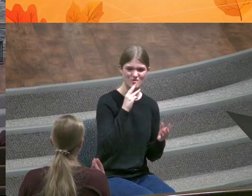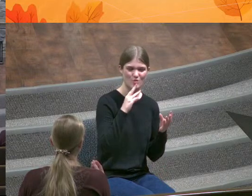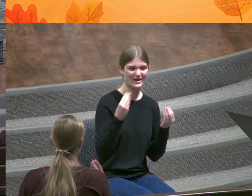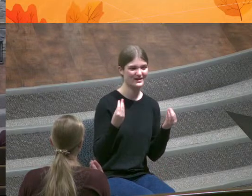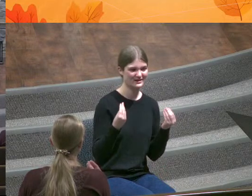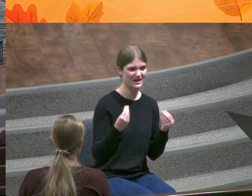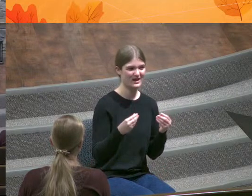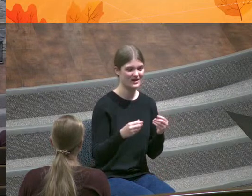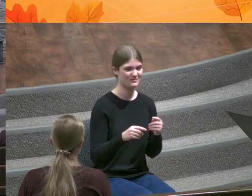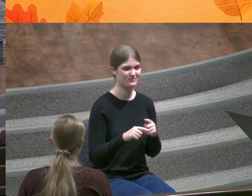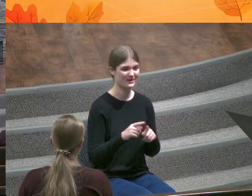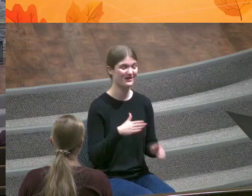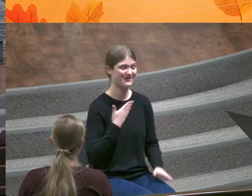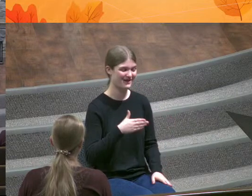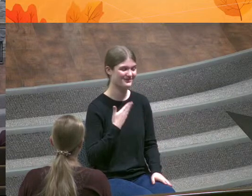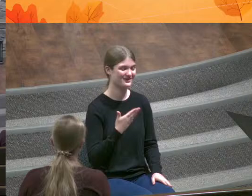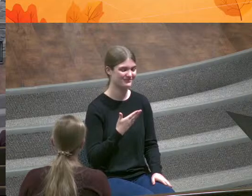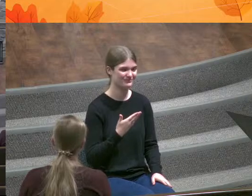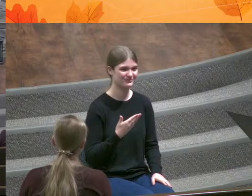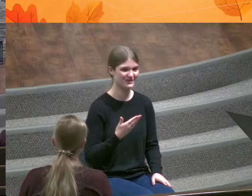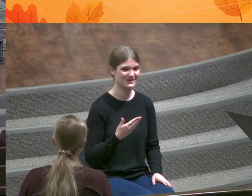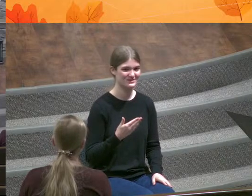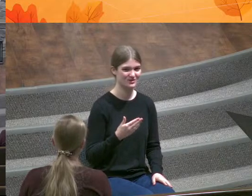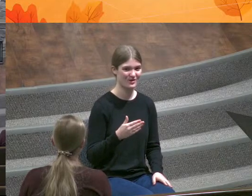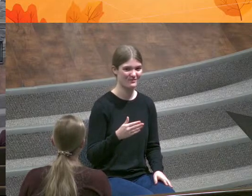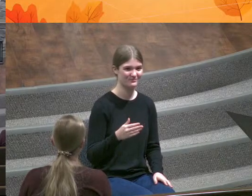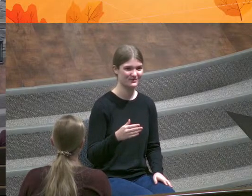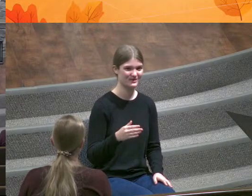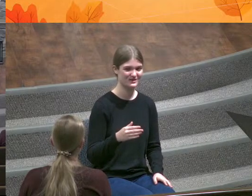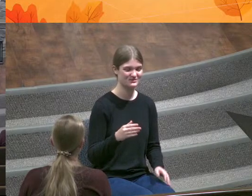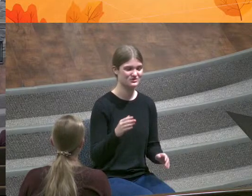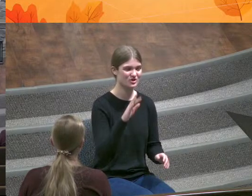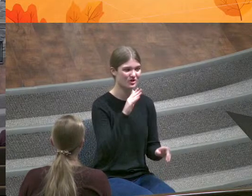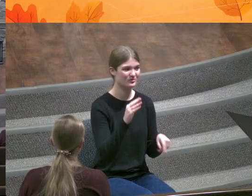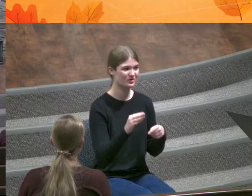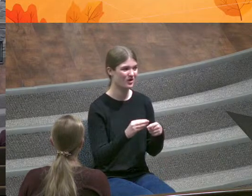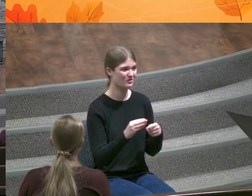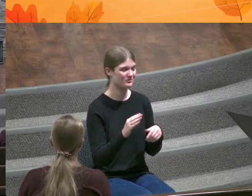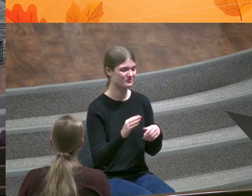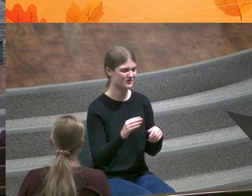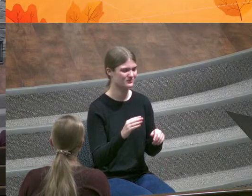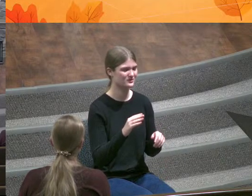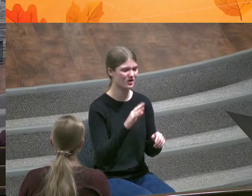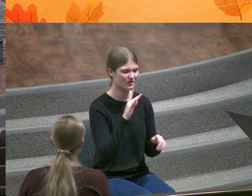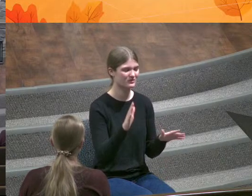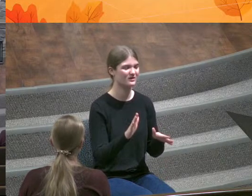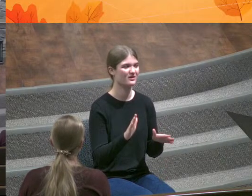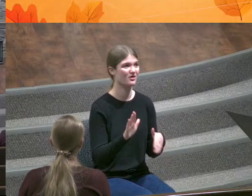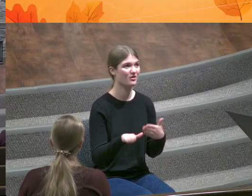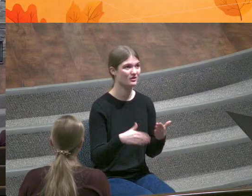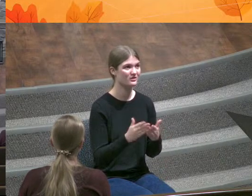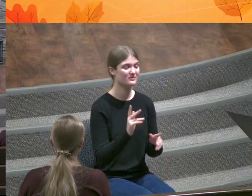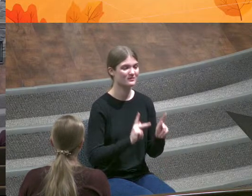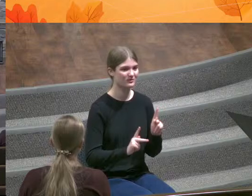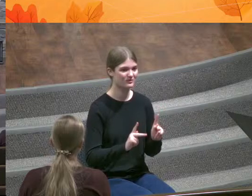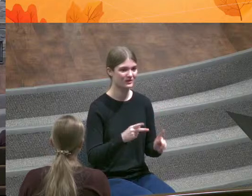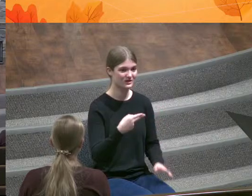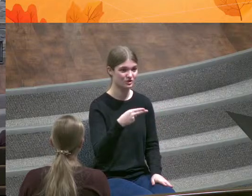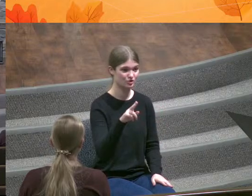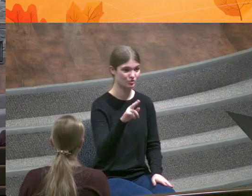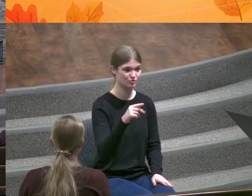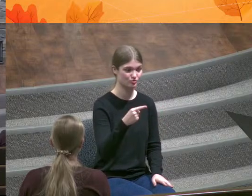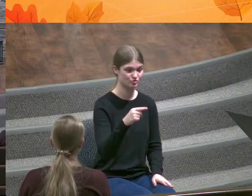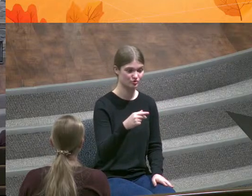wet with tears and happier, right? And so you're greeting all these people. Here comes Hugh Denny. And he